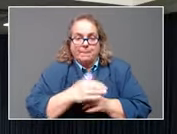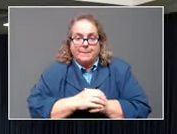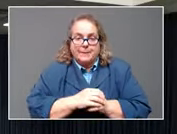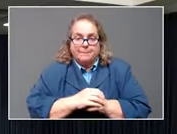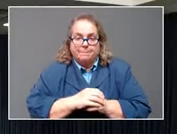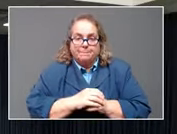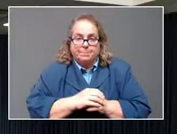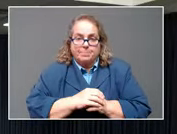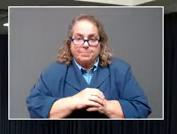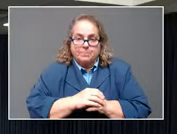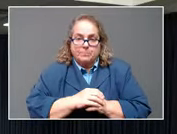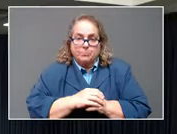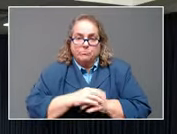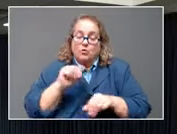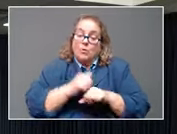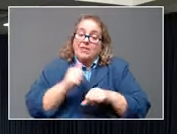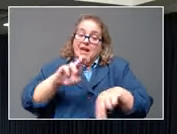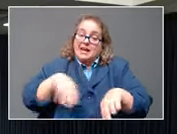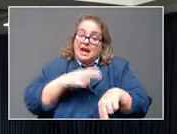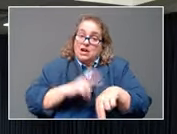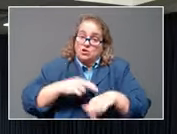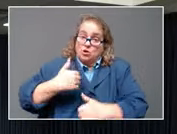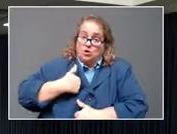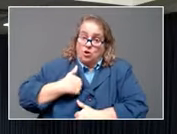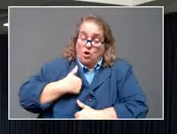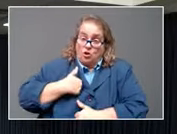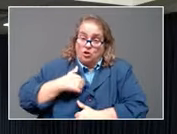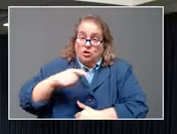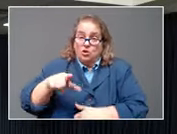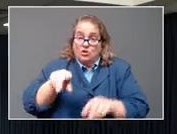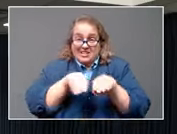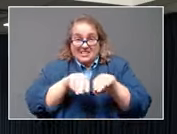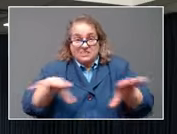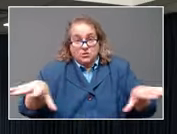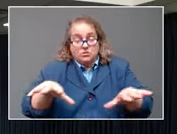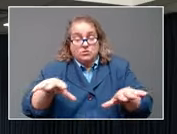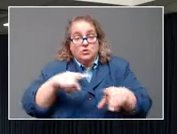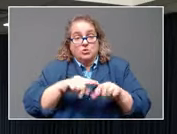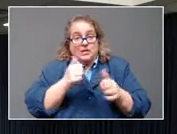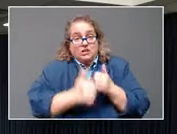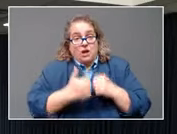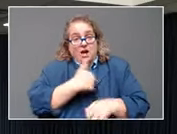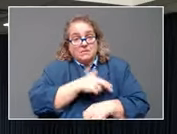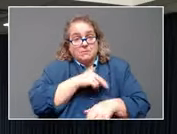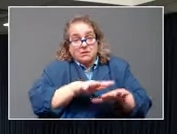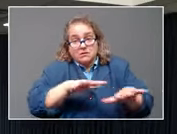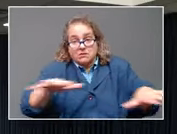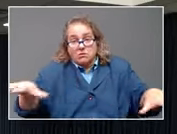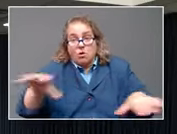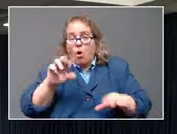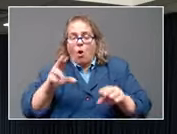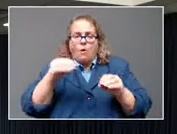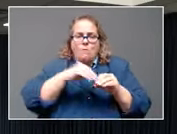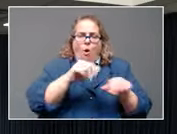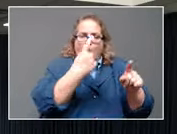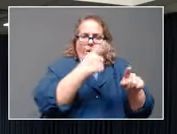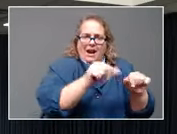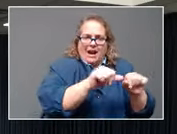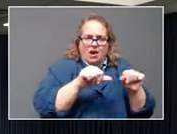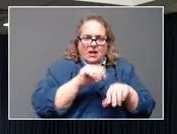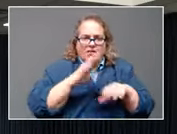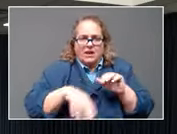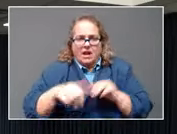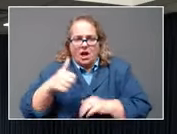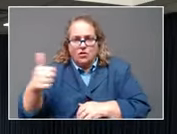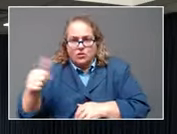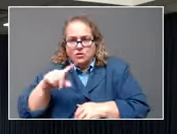with the National Guard, are they fairly evenly distributed through the state? Are there some areas that need more and more capacity? And then the other